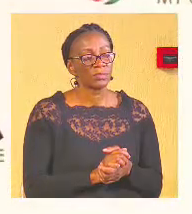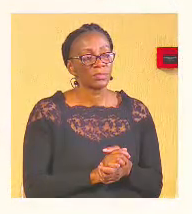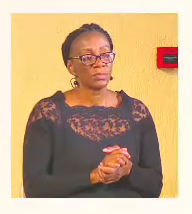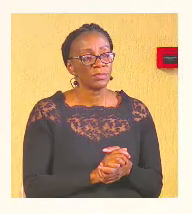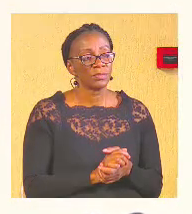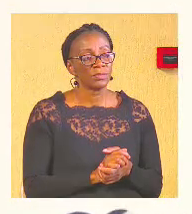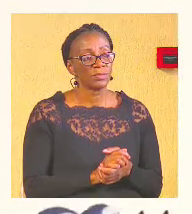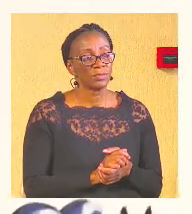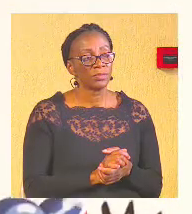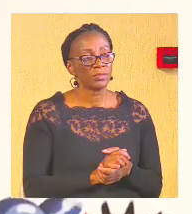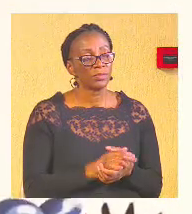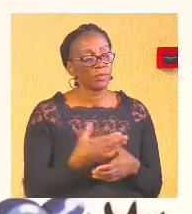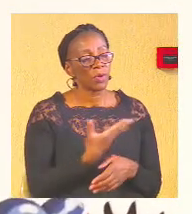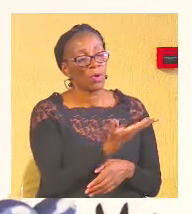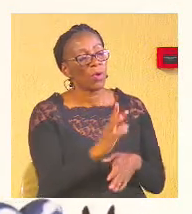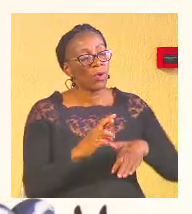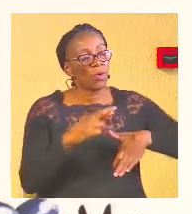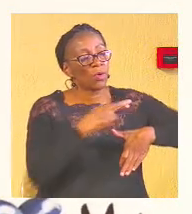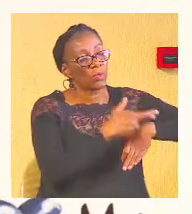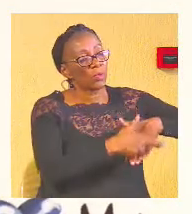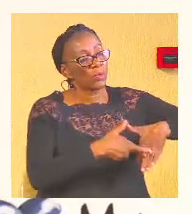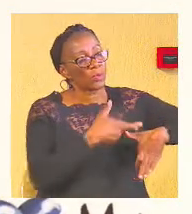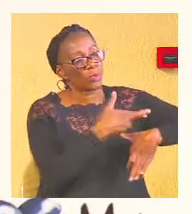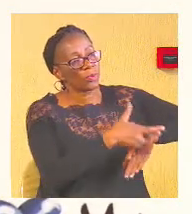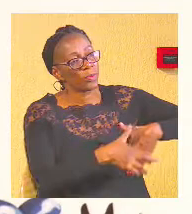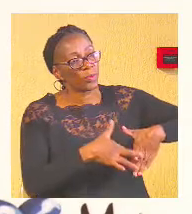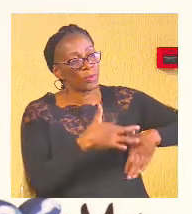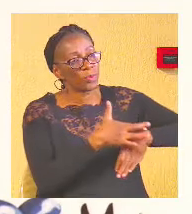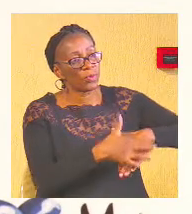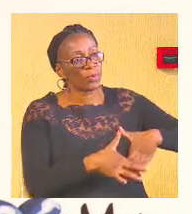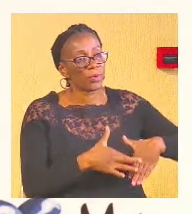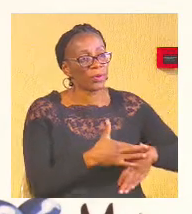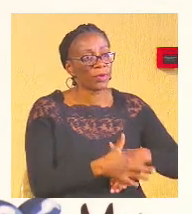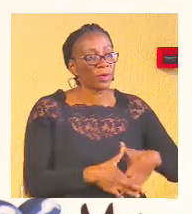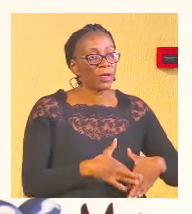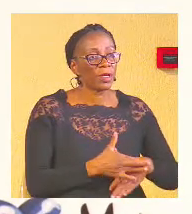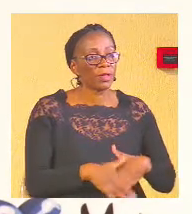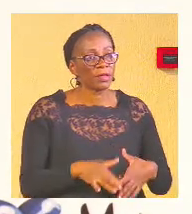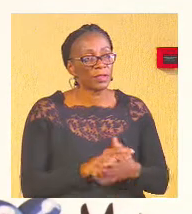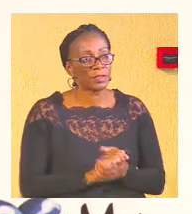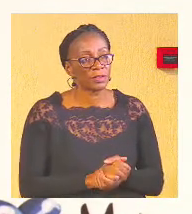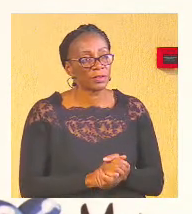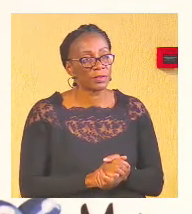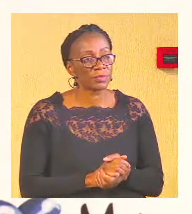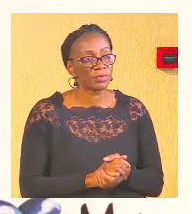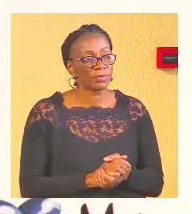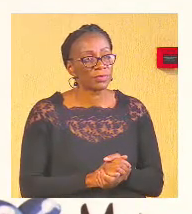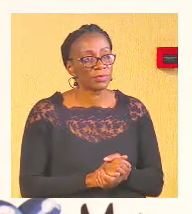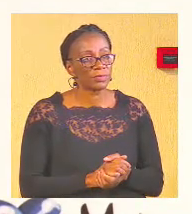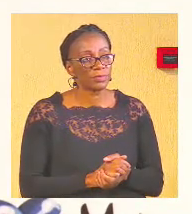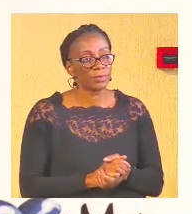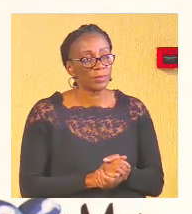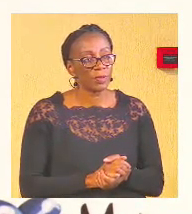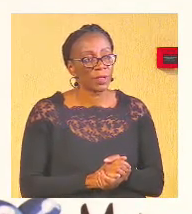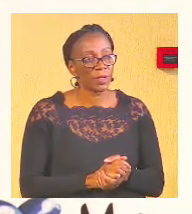all the regions in the country, at least when I say regions, I'm talking about the regional health directorates, because we